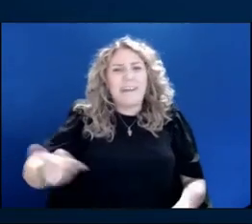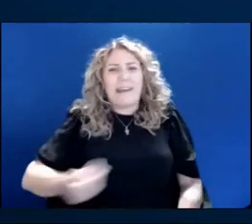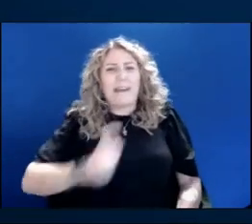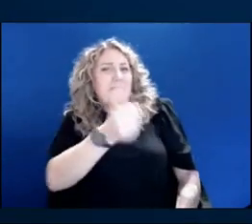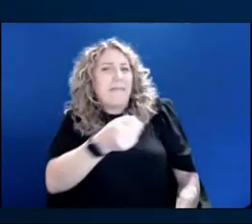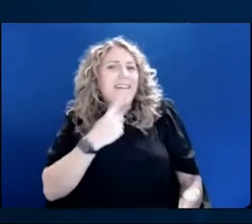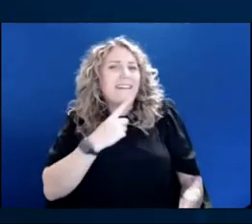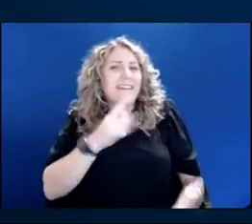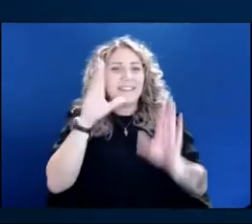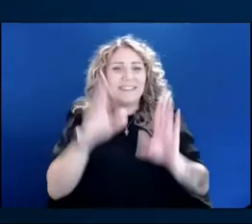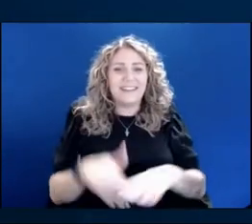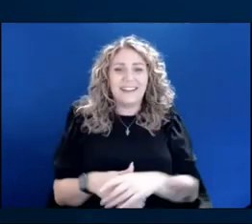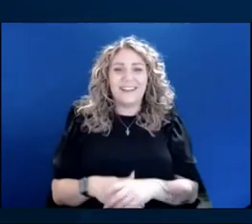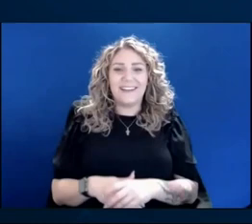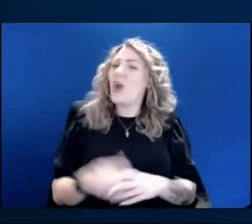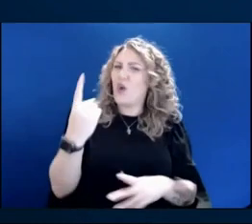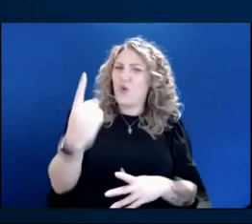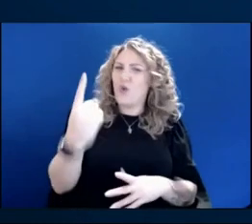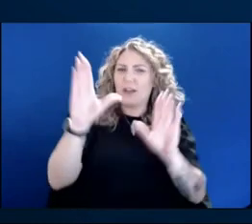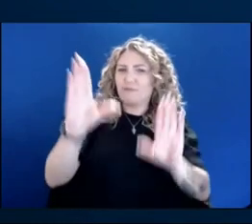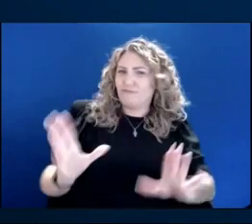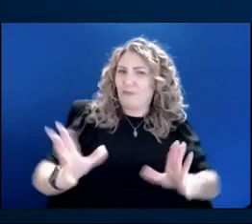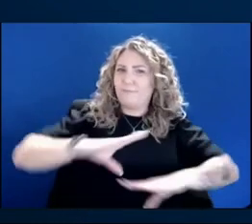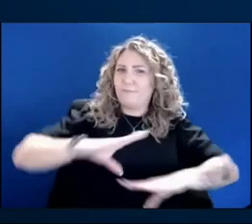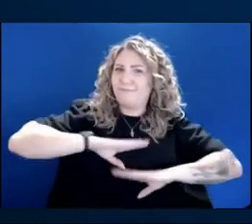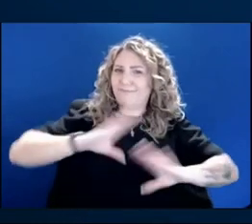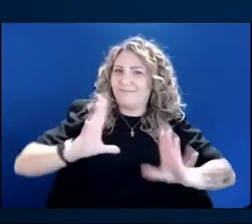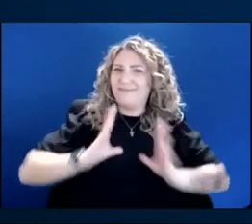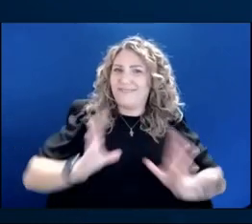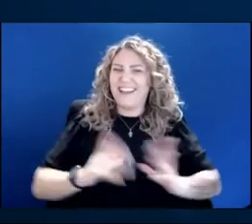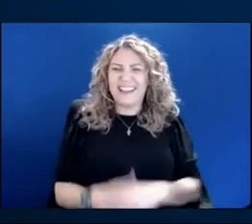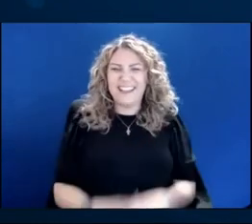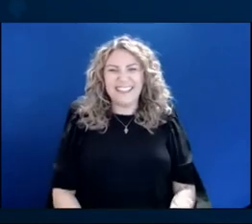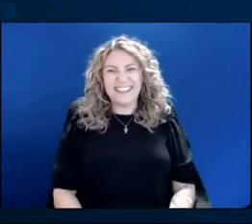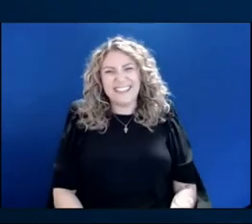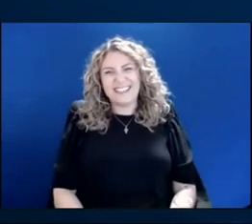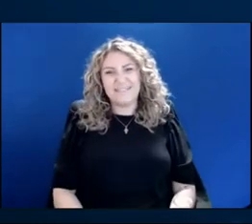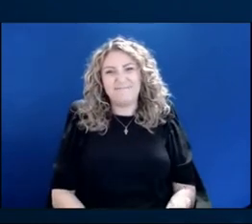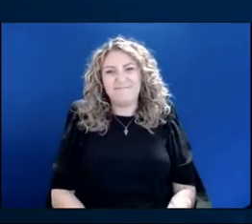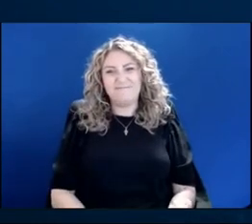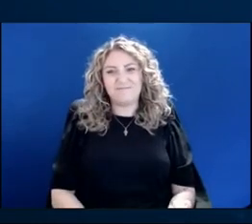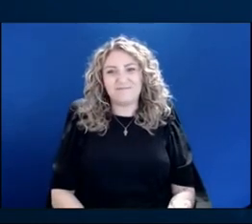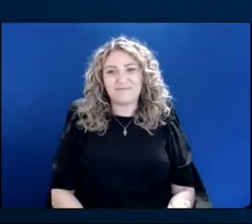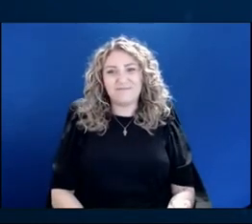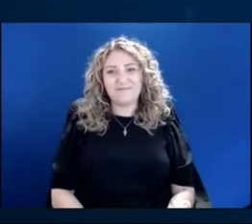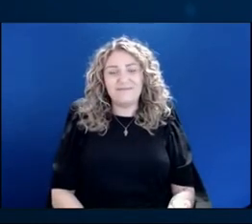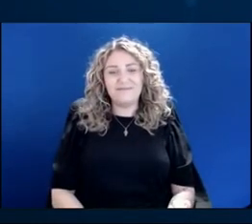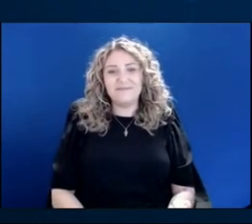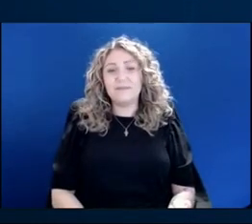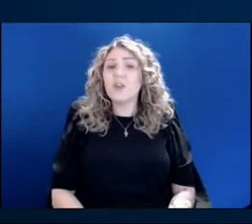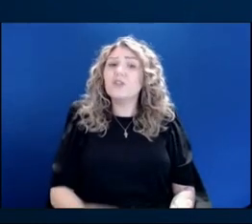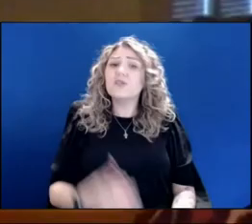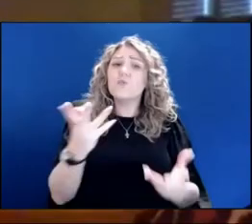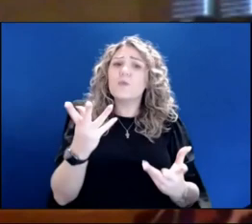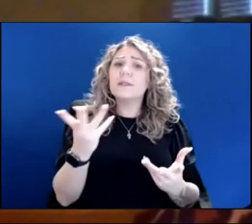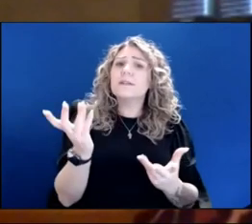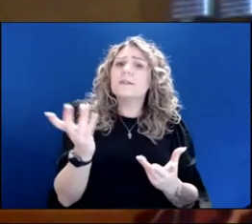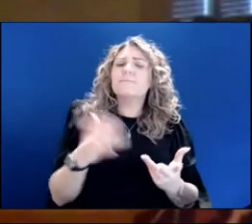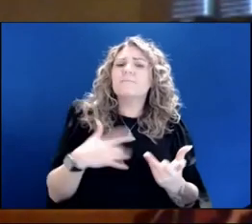That's great. I don't need it. One's great. Stephanie, what's this been like for you?